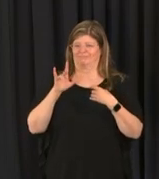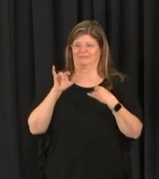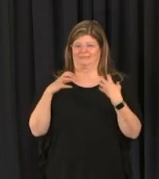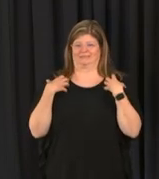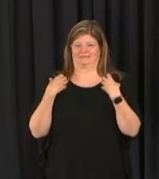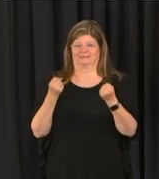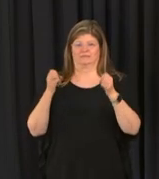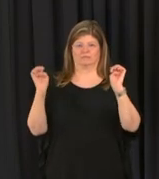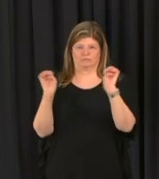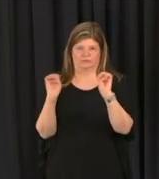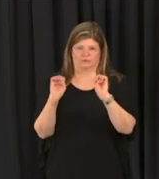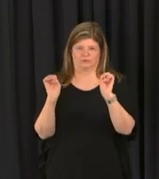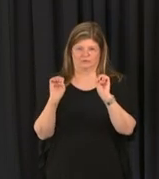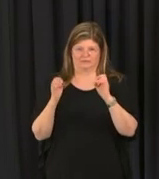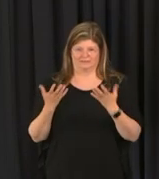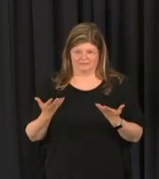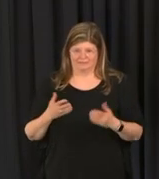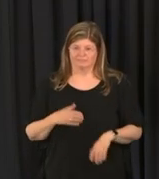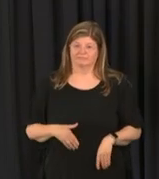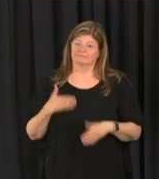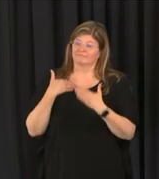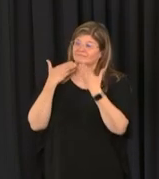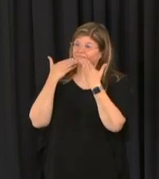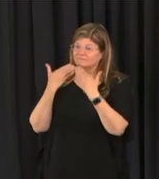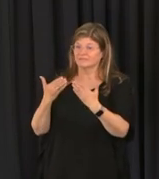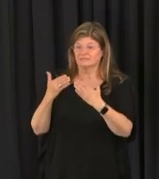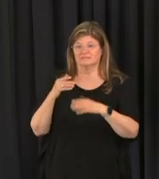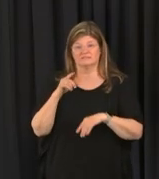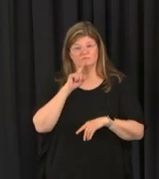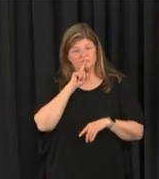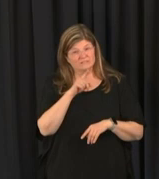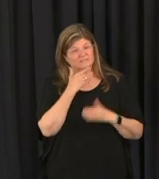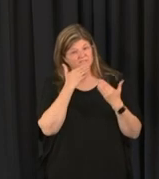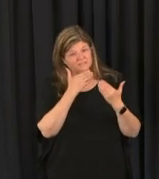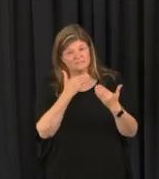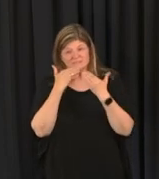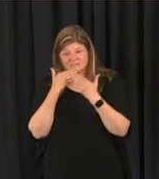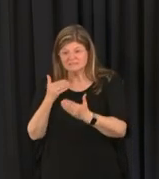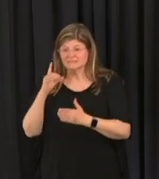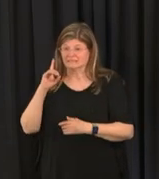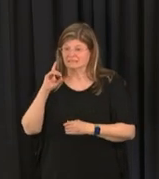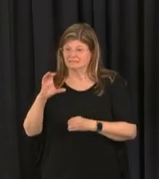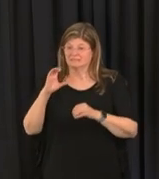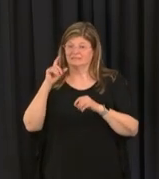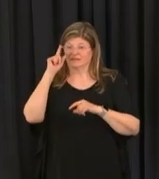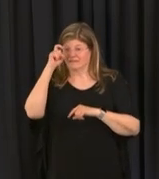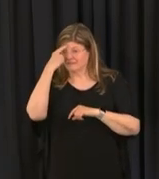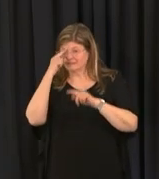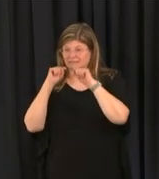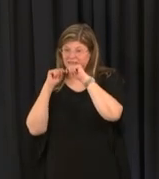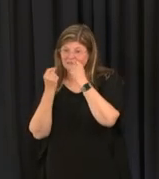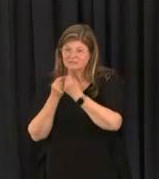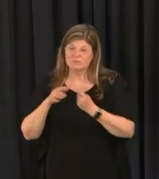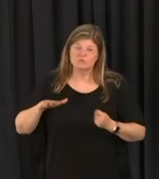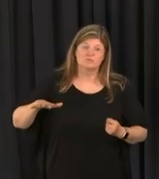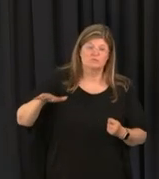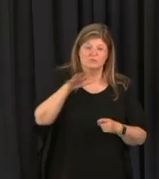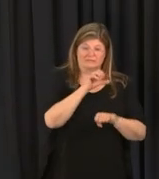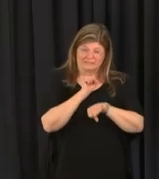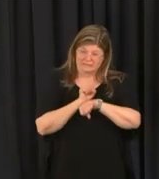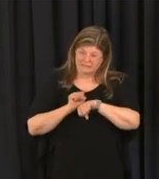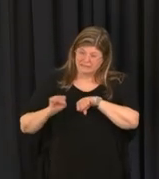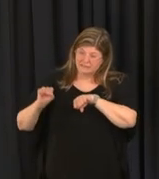And I want to say thank you to the team of DC government employees from all across